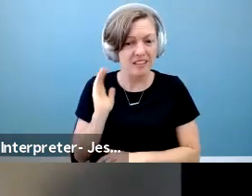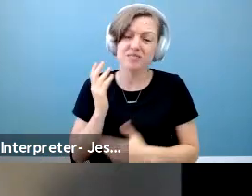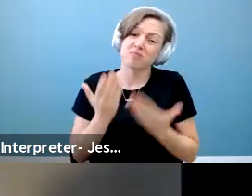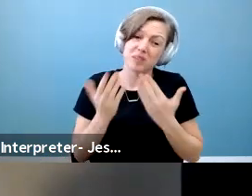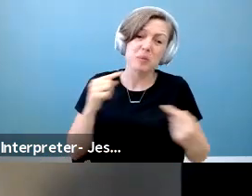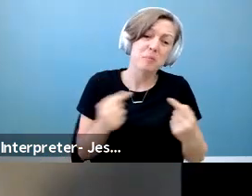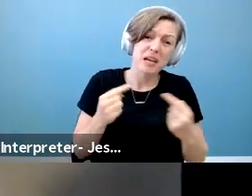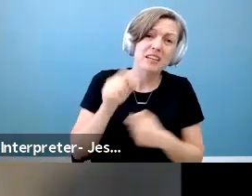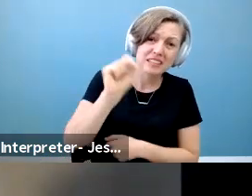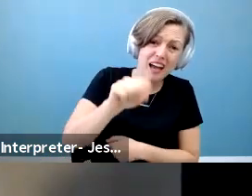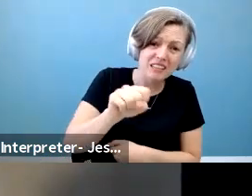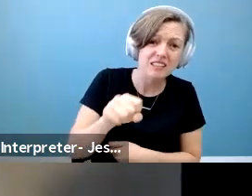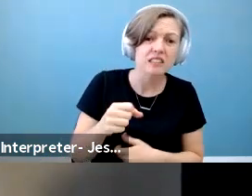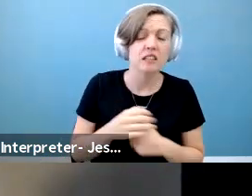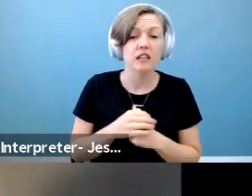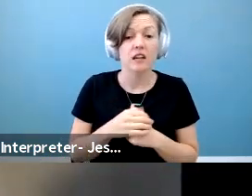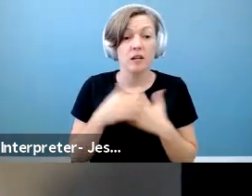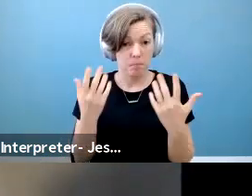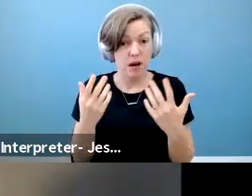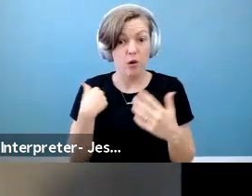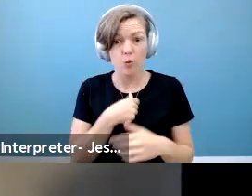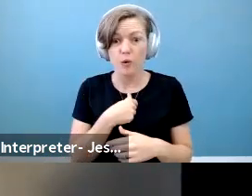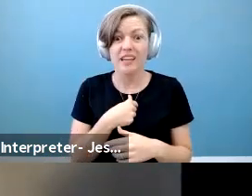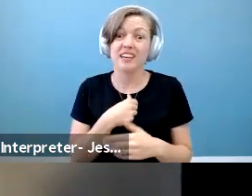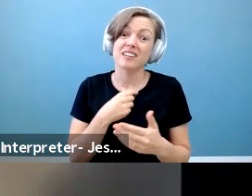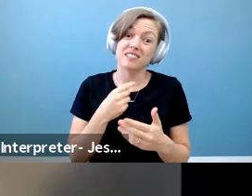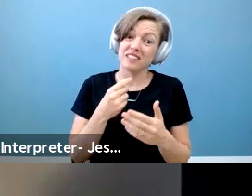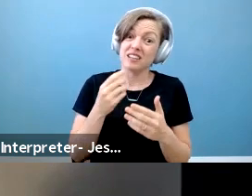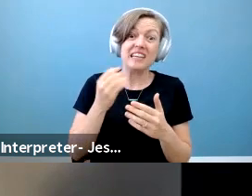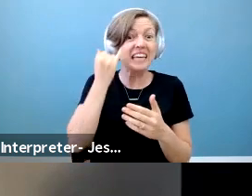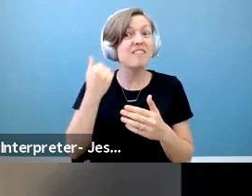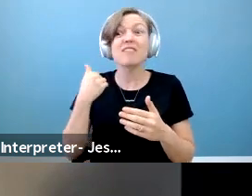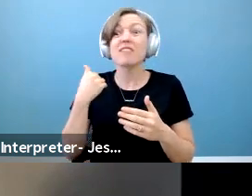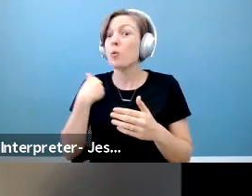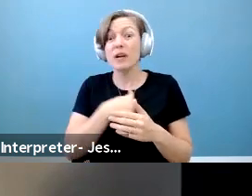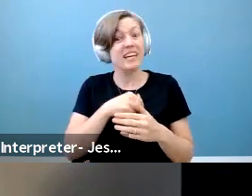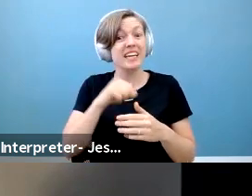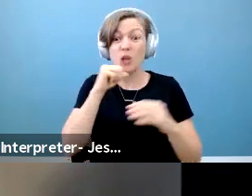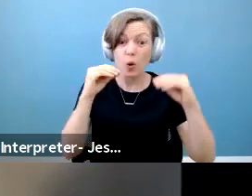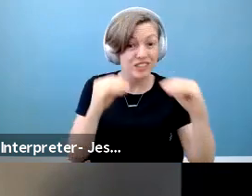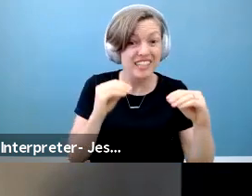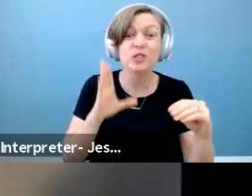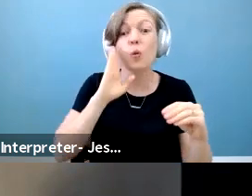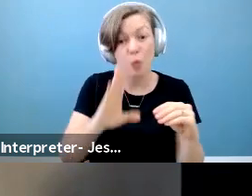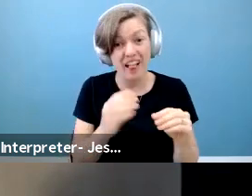be, we are going to repeat the same mistakes and find the same patterns. And